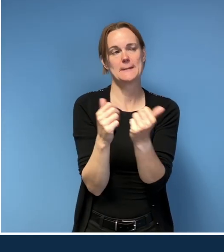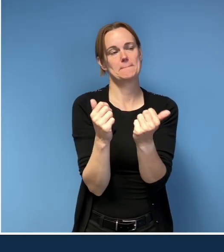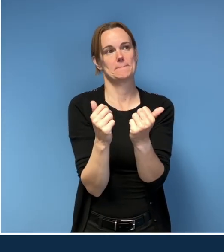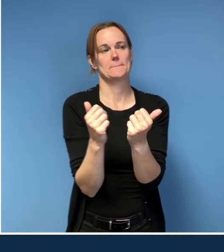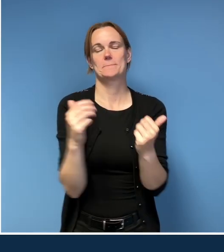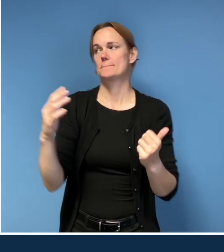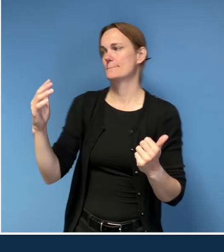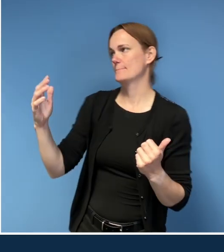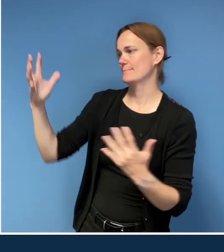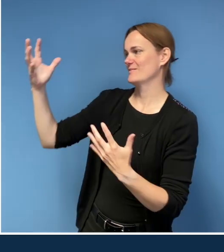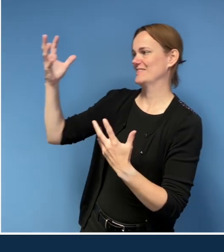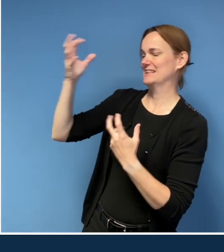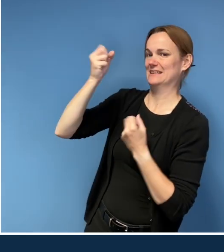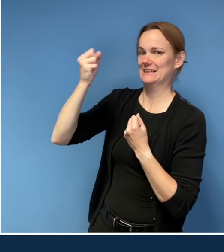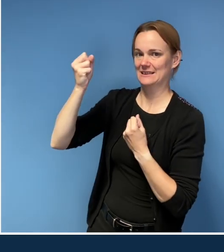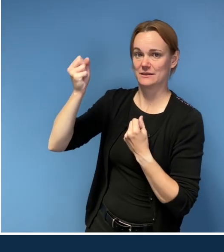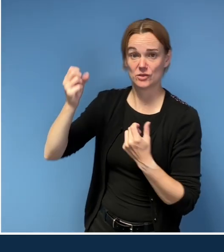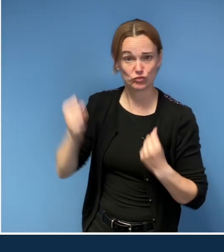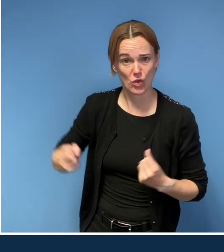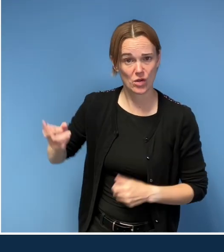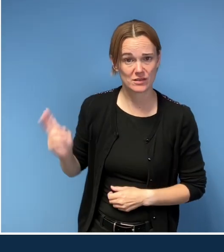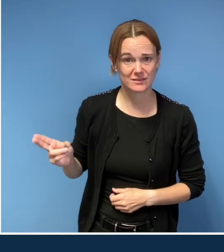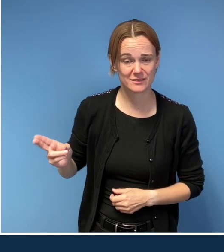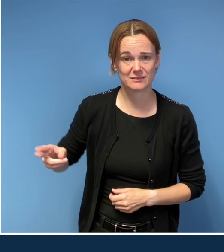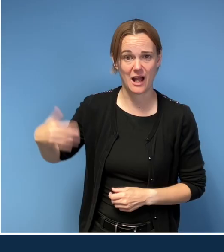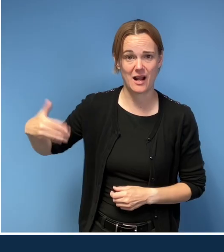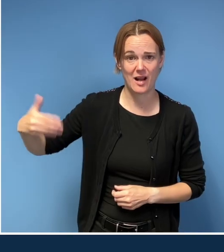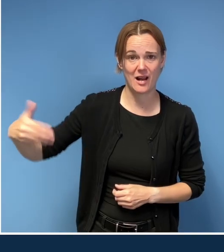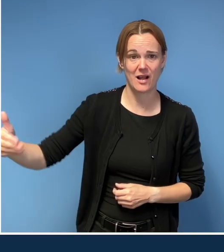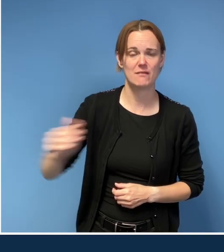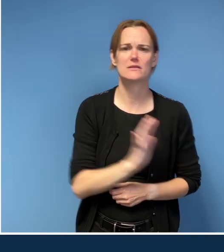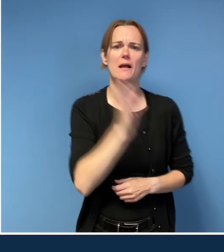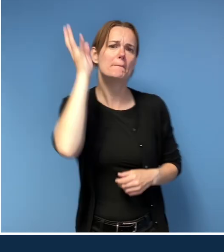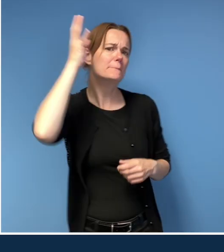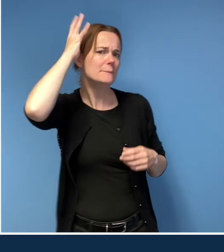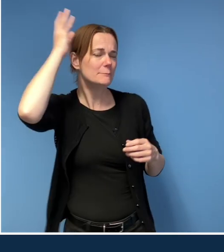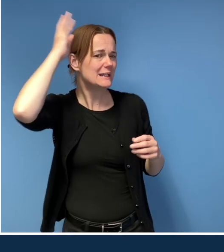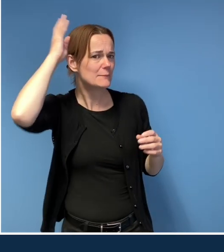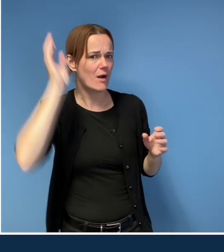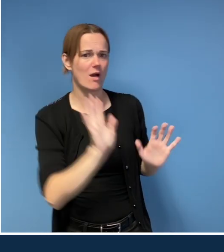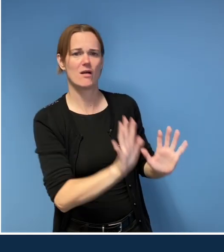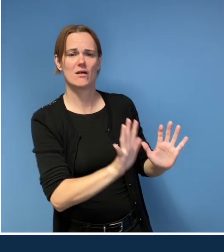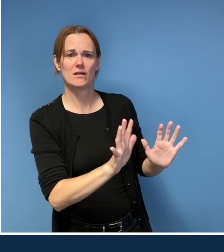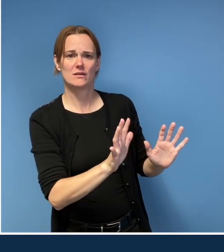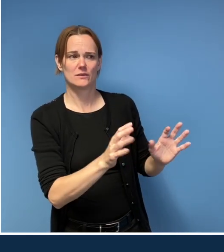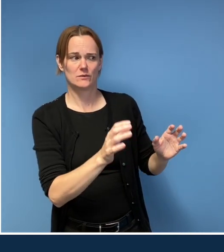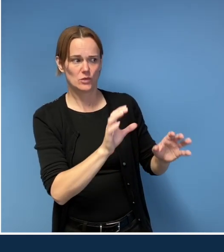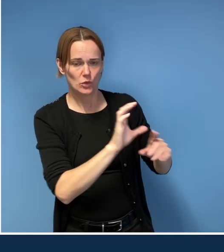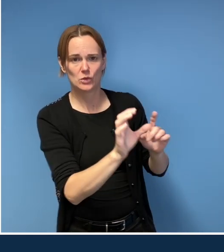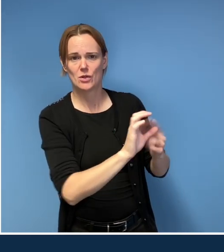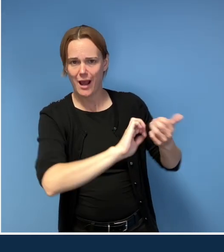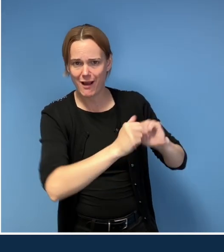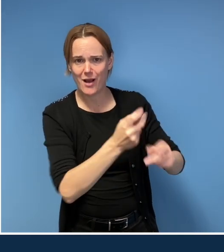conquest and ownership that, Indigenous and Mi'kmaq ways of knowing and being in shared relationship is foreign to a lot of